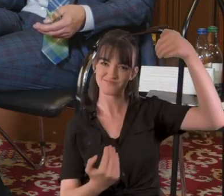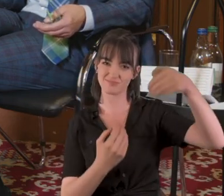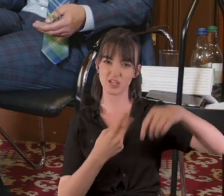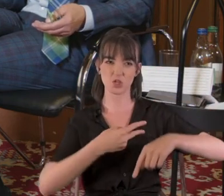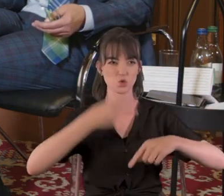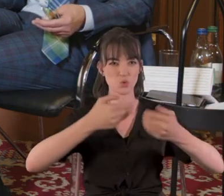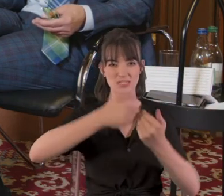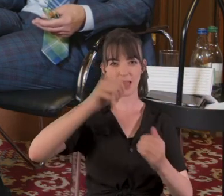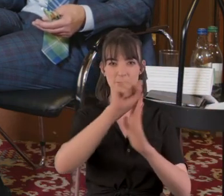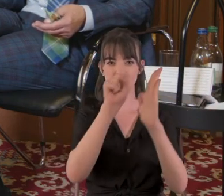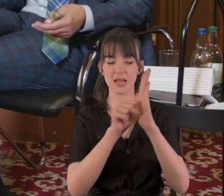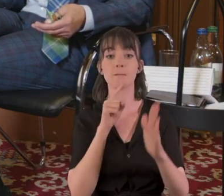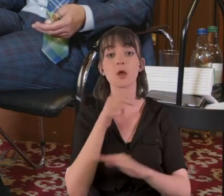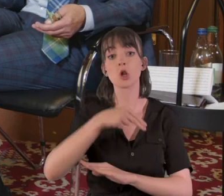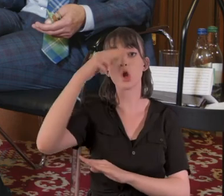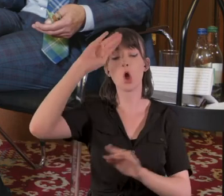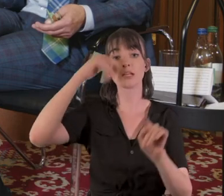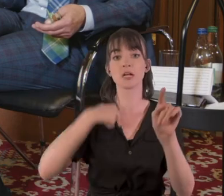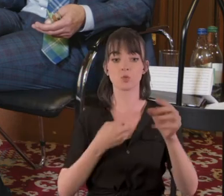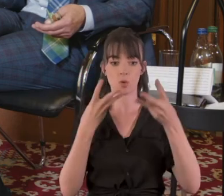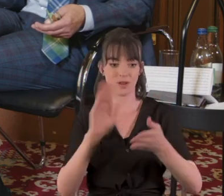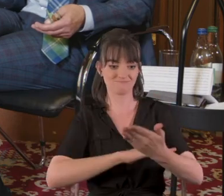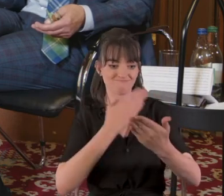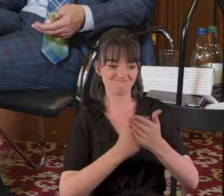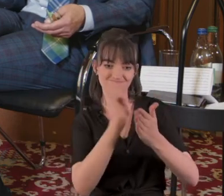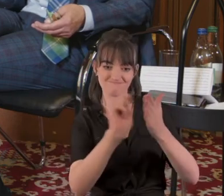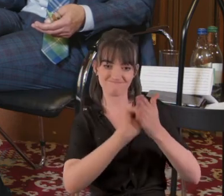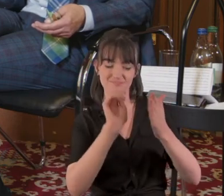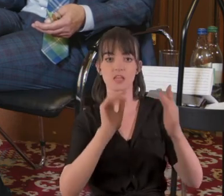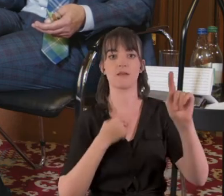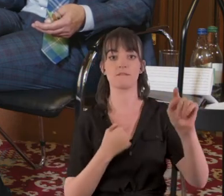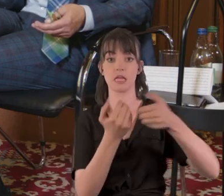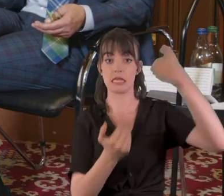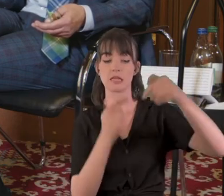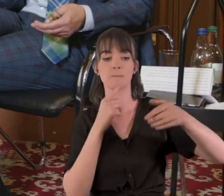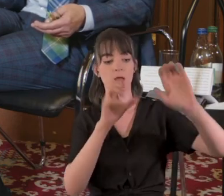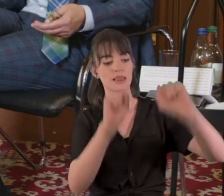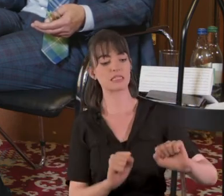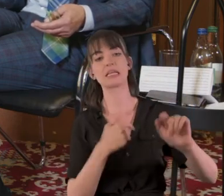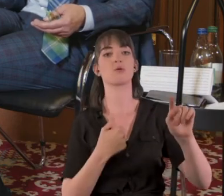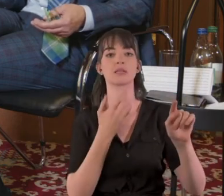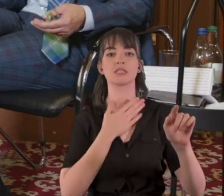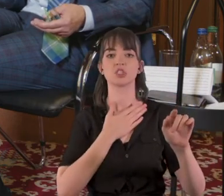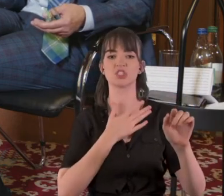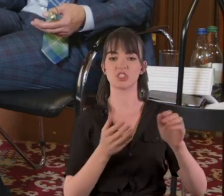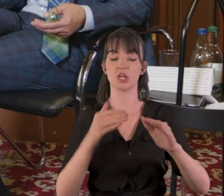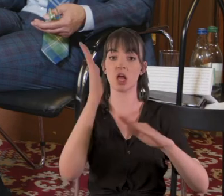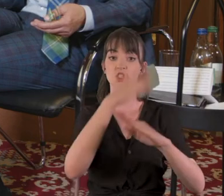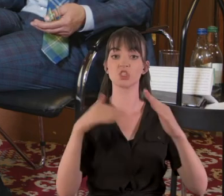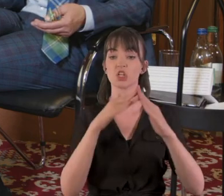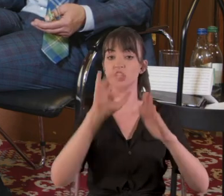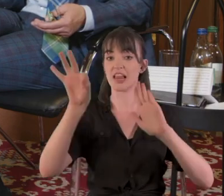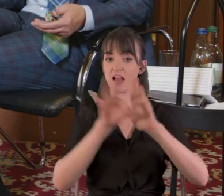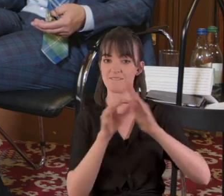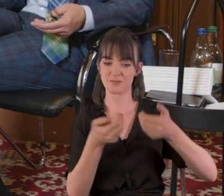the intent was a legislative sectarianism, while in the south it was an osmotic sectarianism between the church and the government.